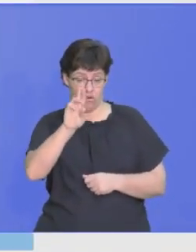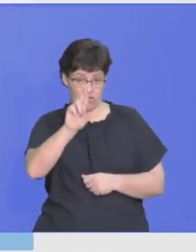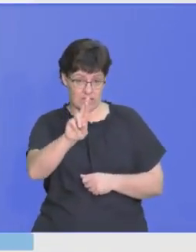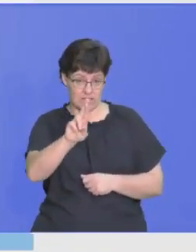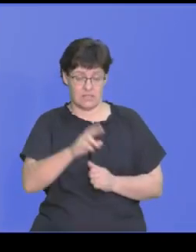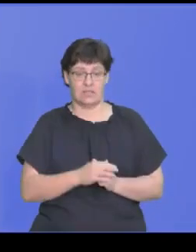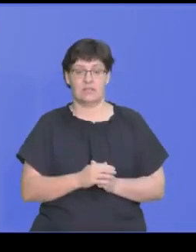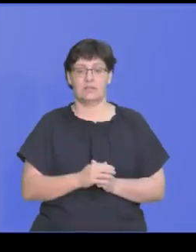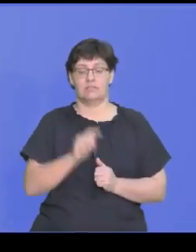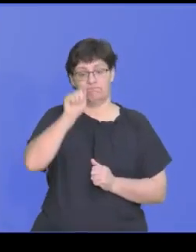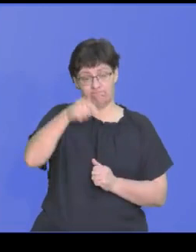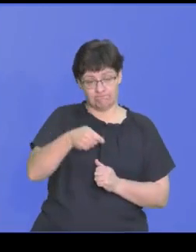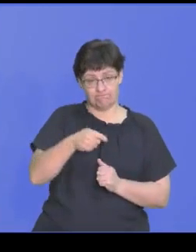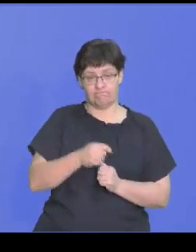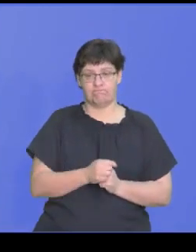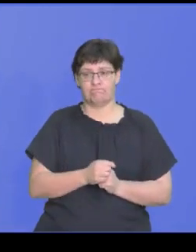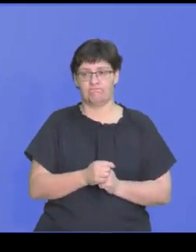95 cents.